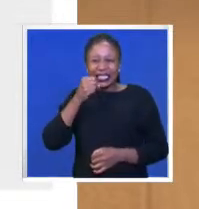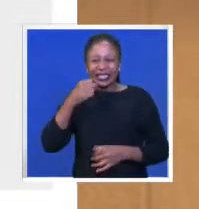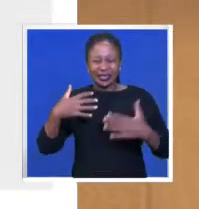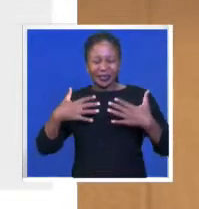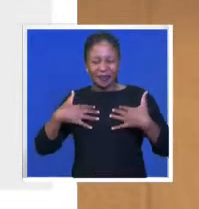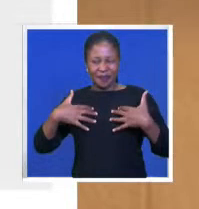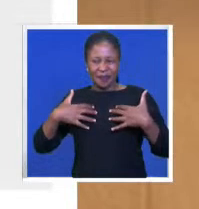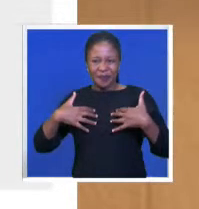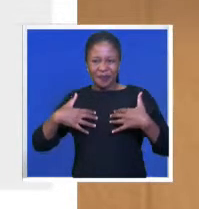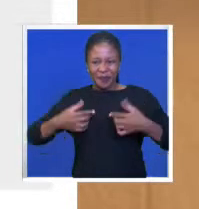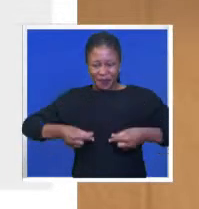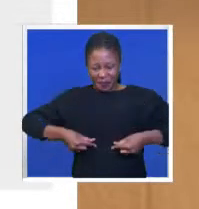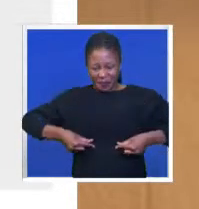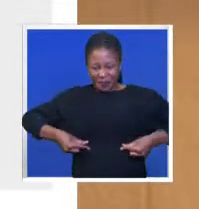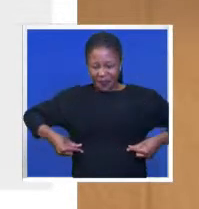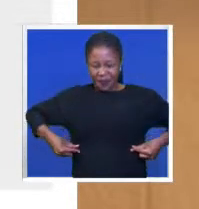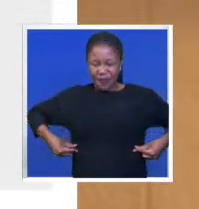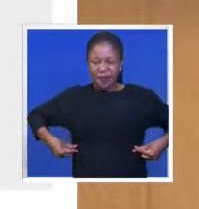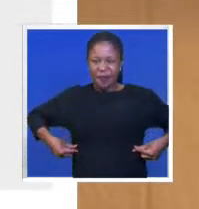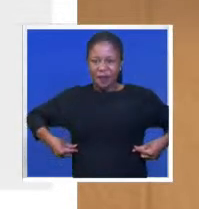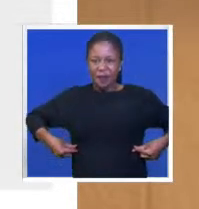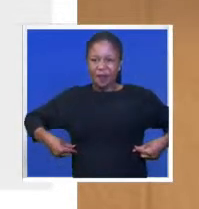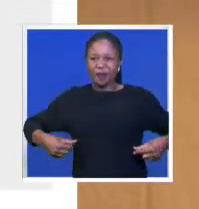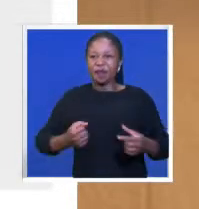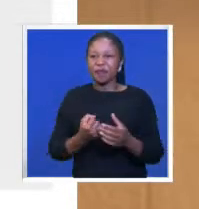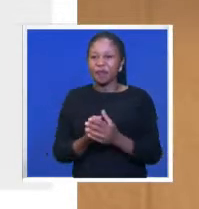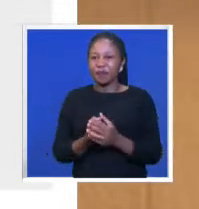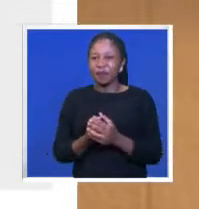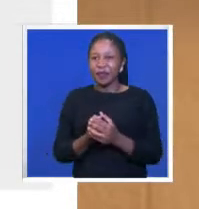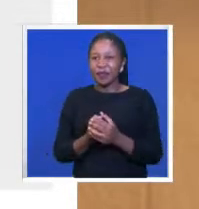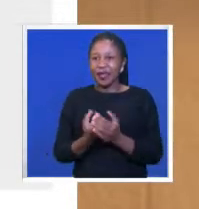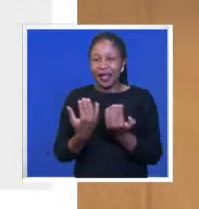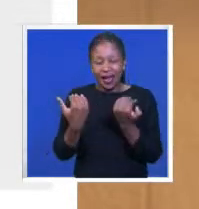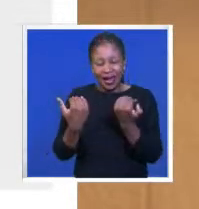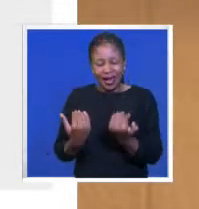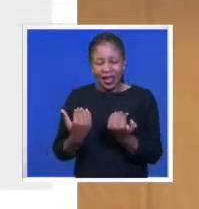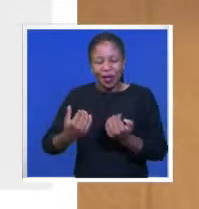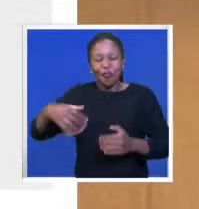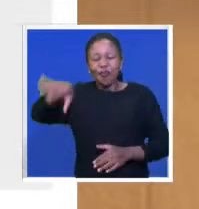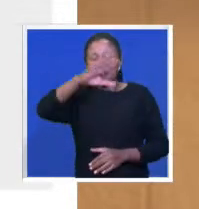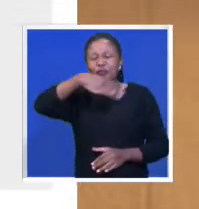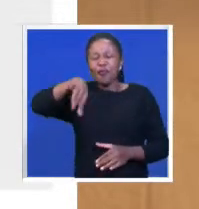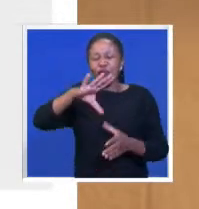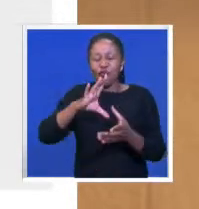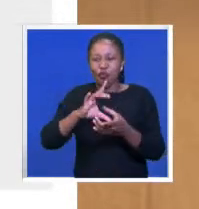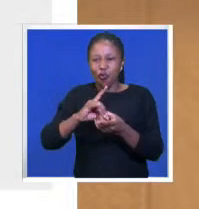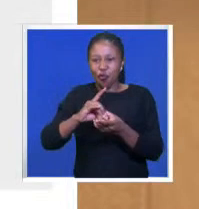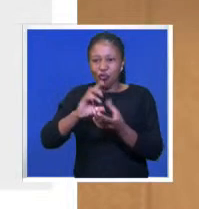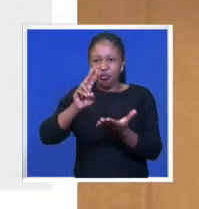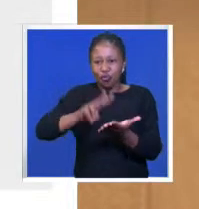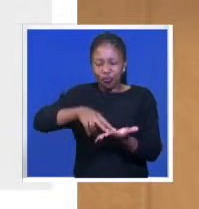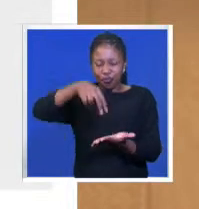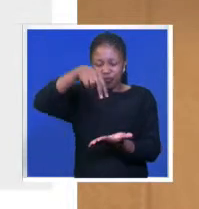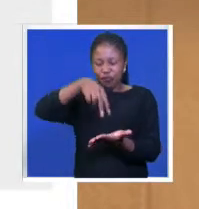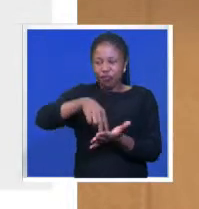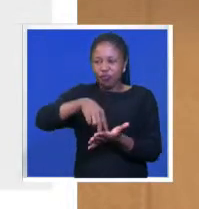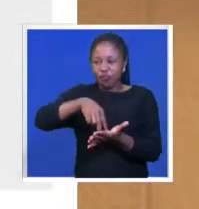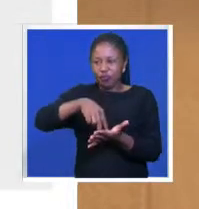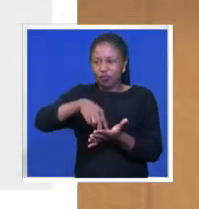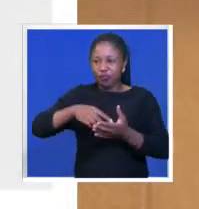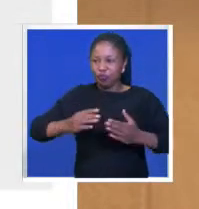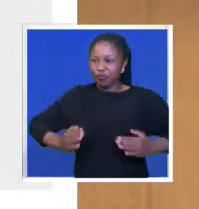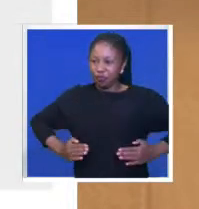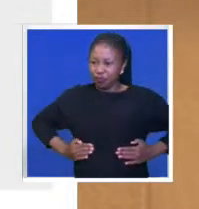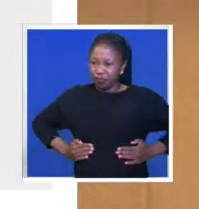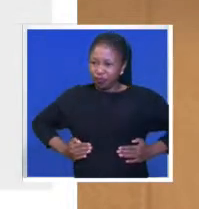at home, if you might stand still for a minute and touch the sides of your body. When you feel